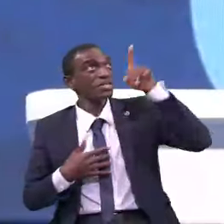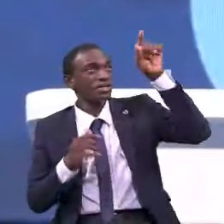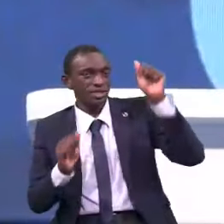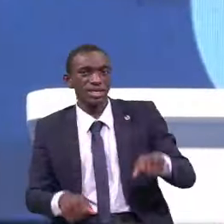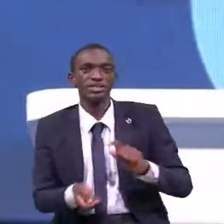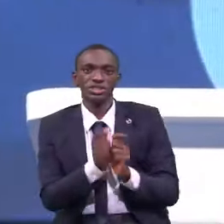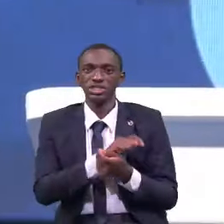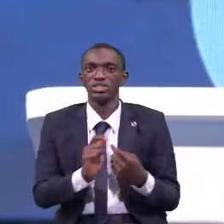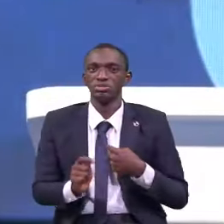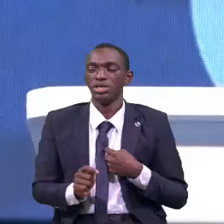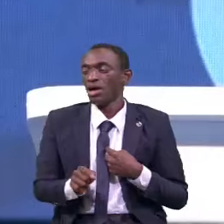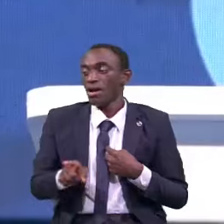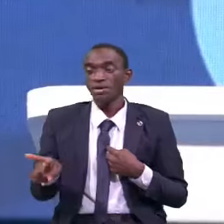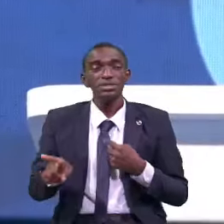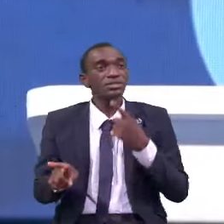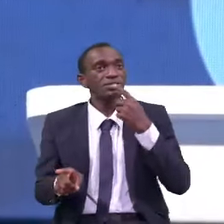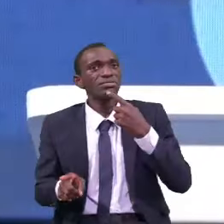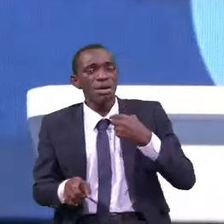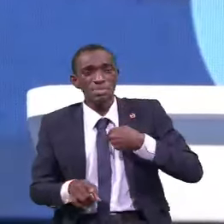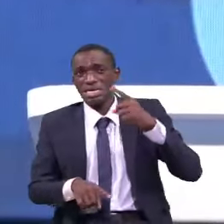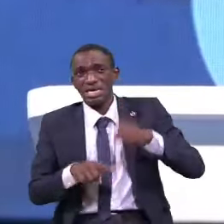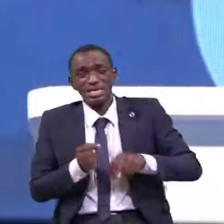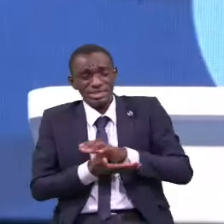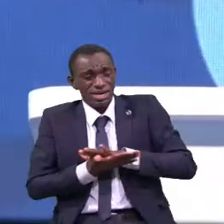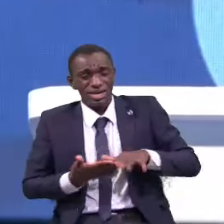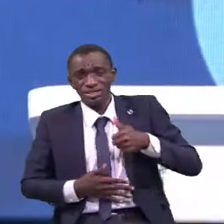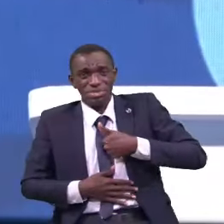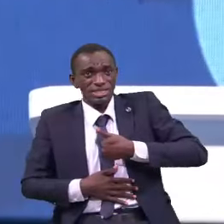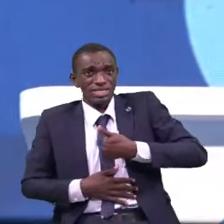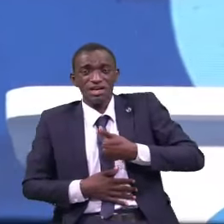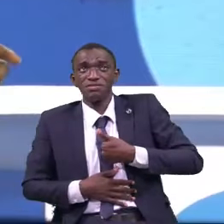I cannot cleanse myself, he will cleanse me.